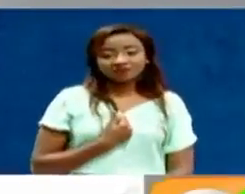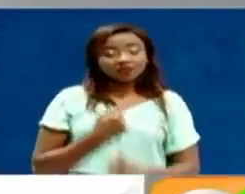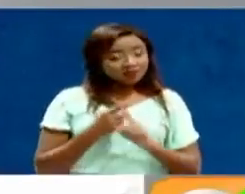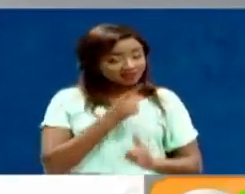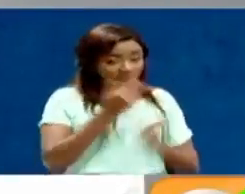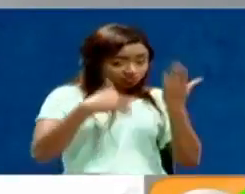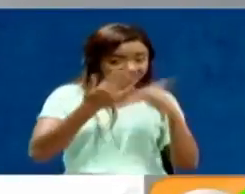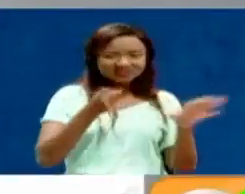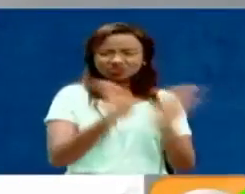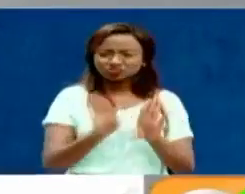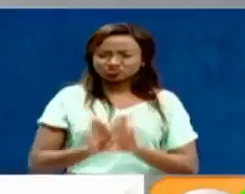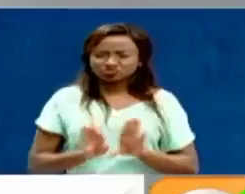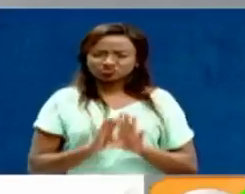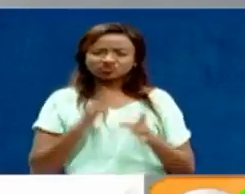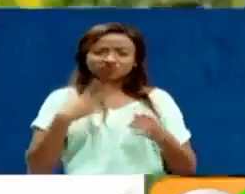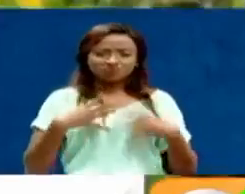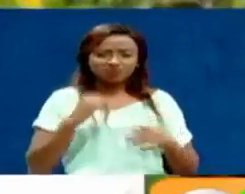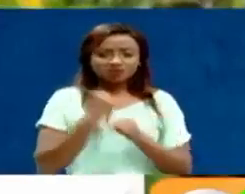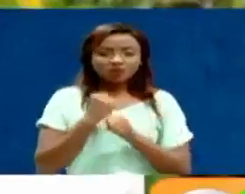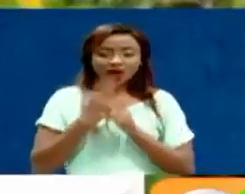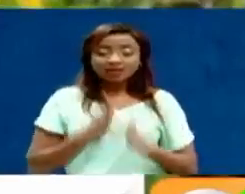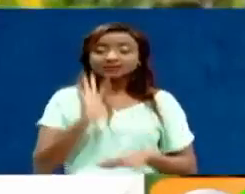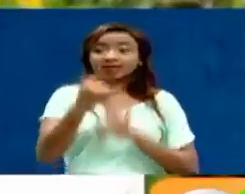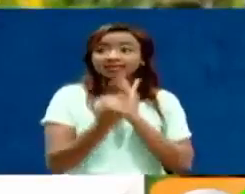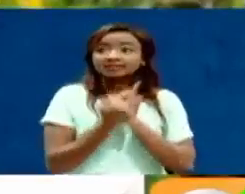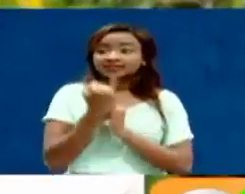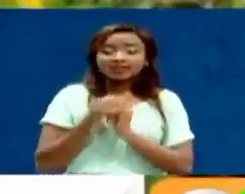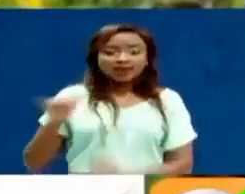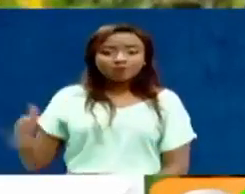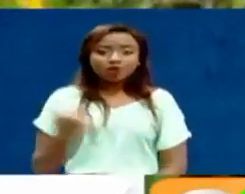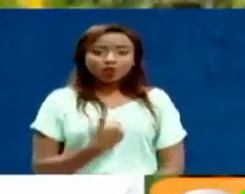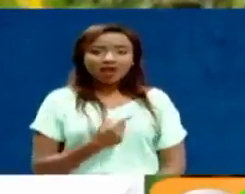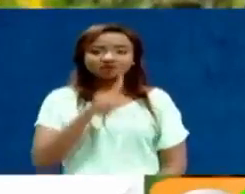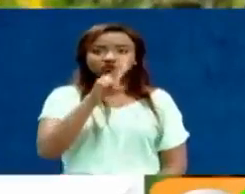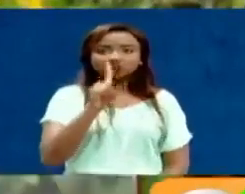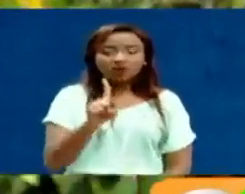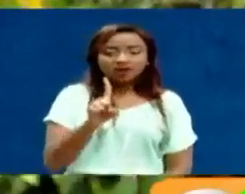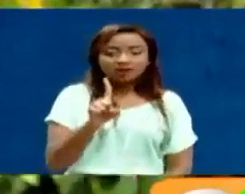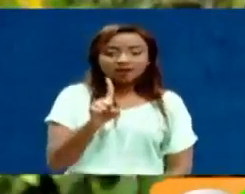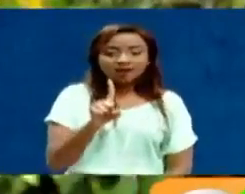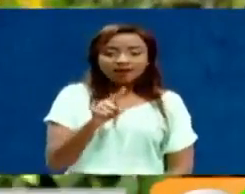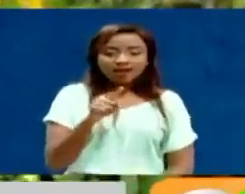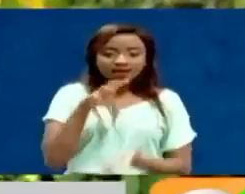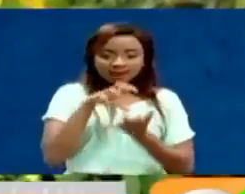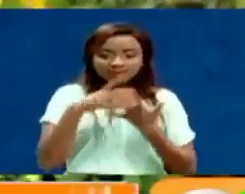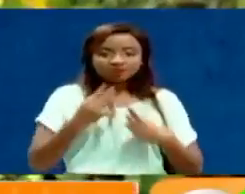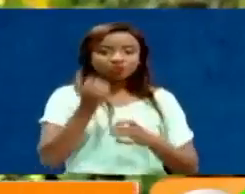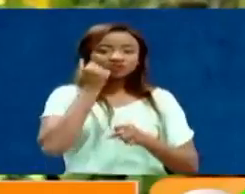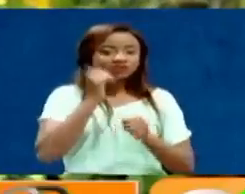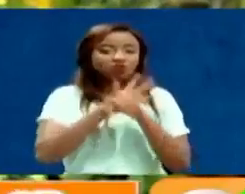for students and majority of the staff. On Saturday morning, we had about 21 positive